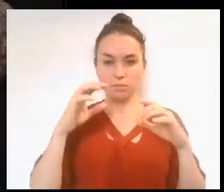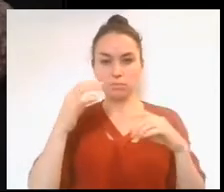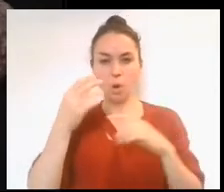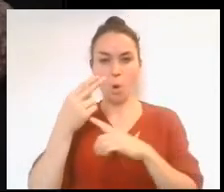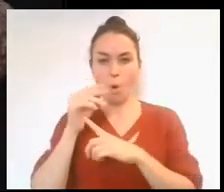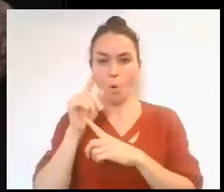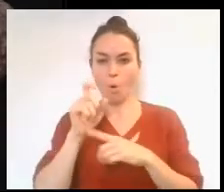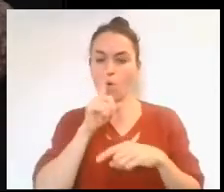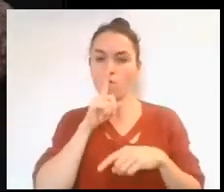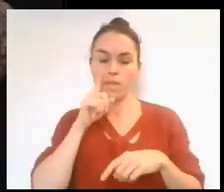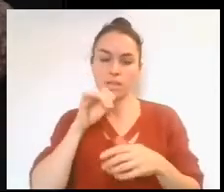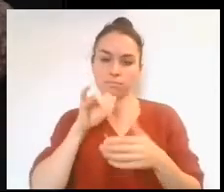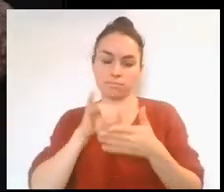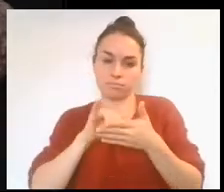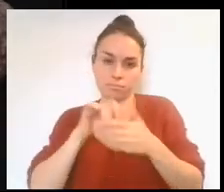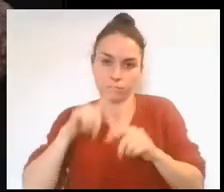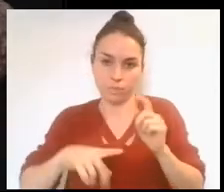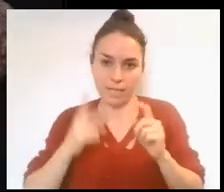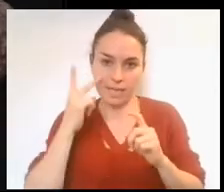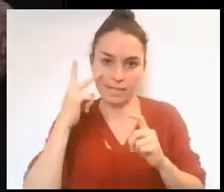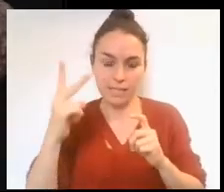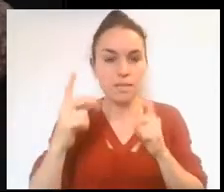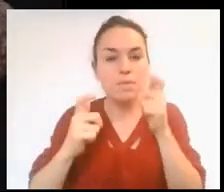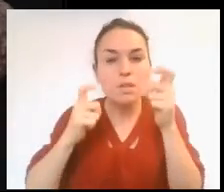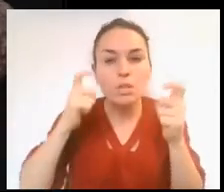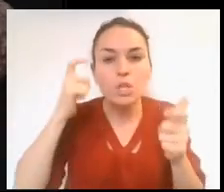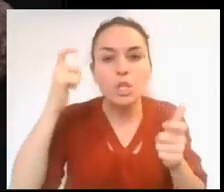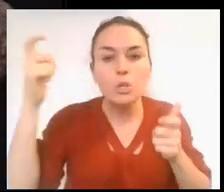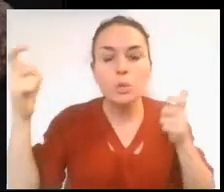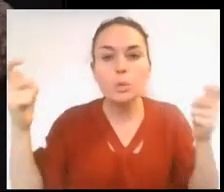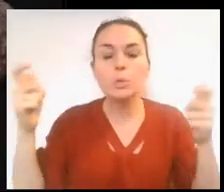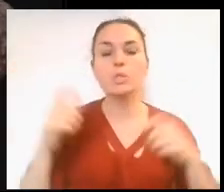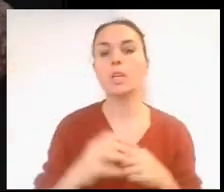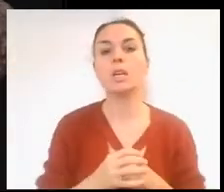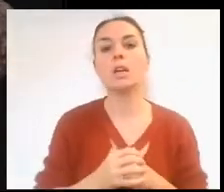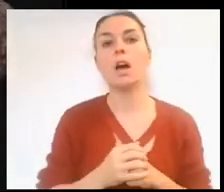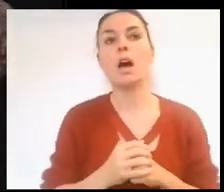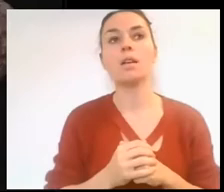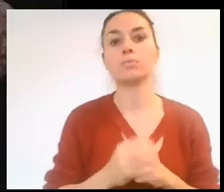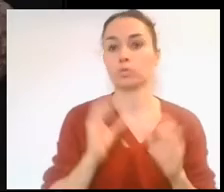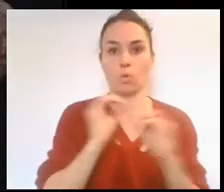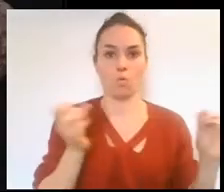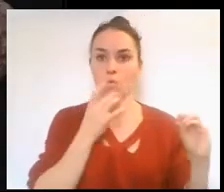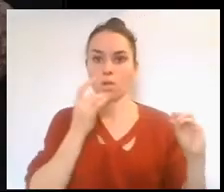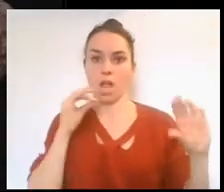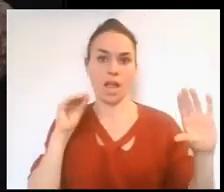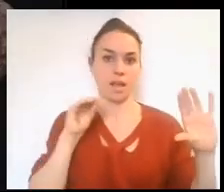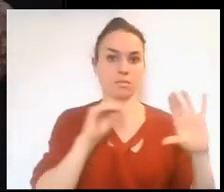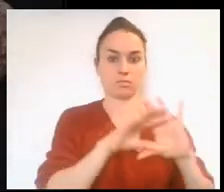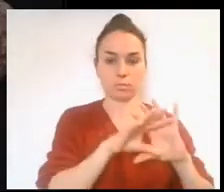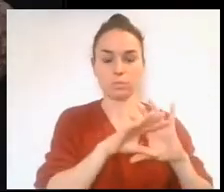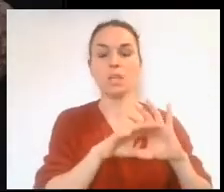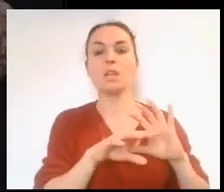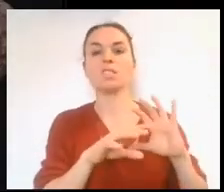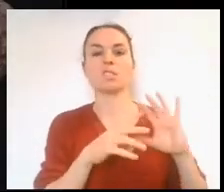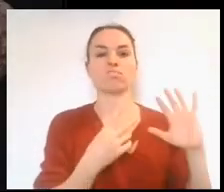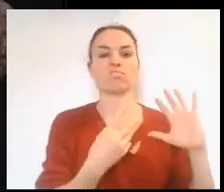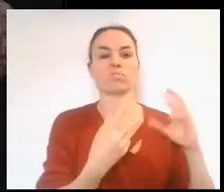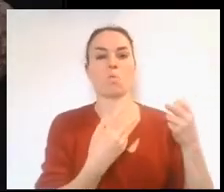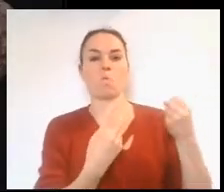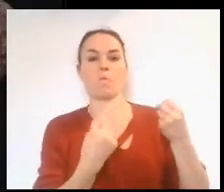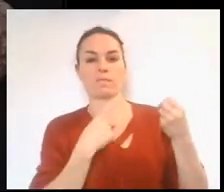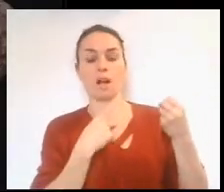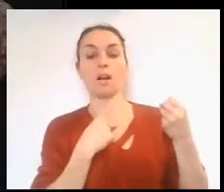compact, massive object where light can't escape. But because of their high mass, they do